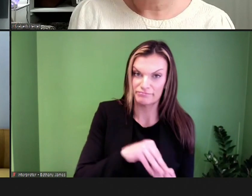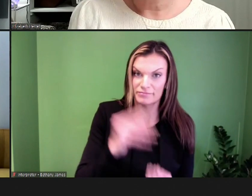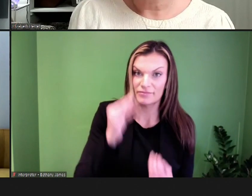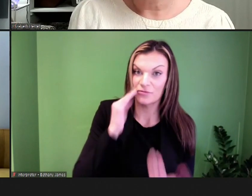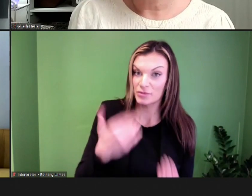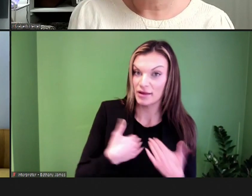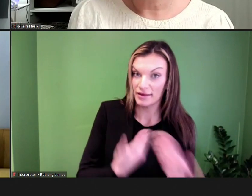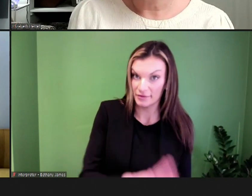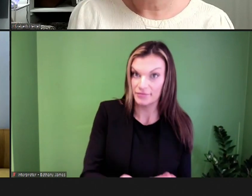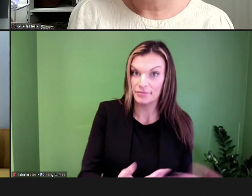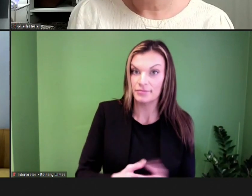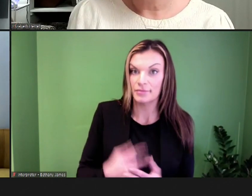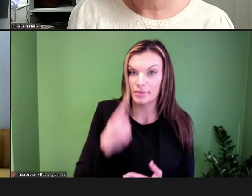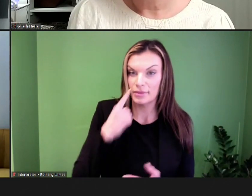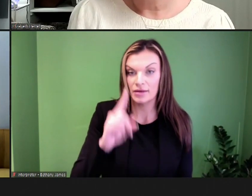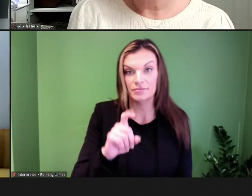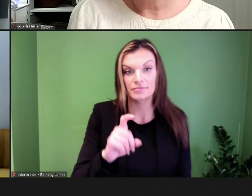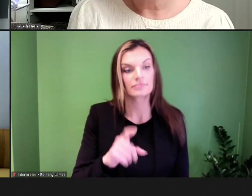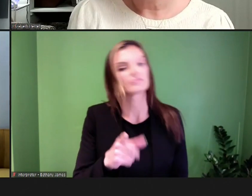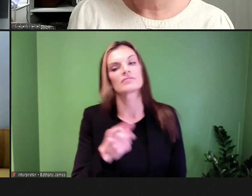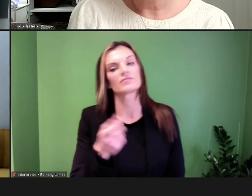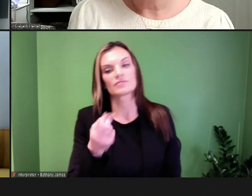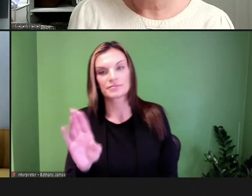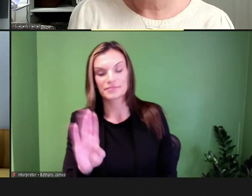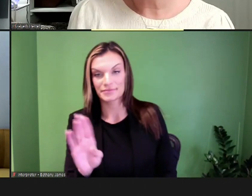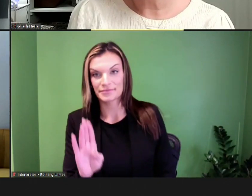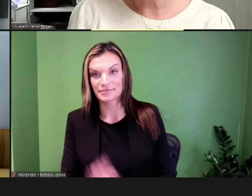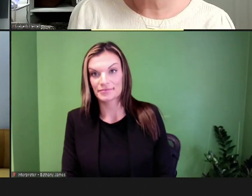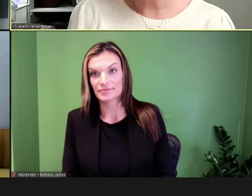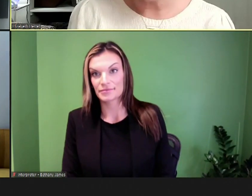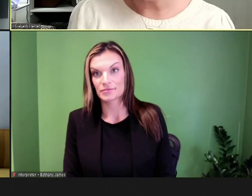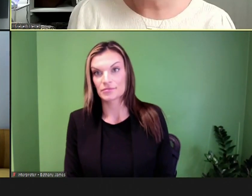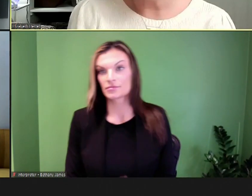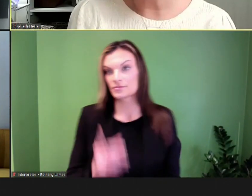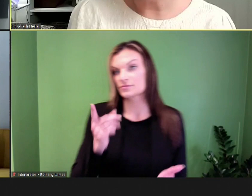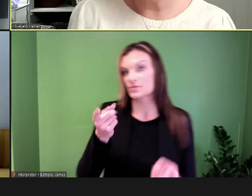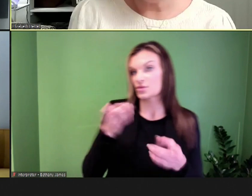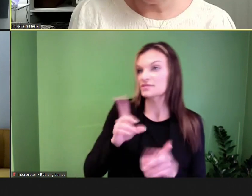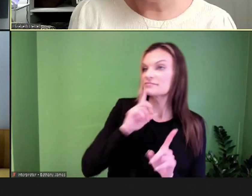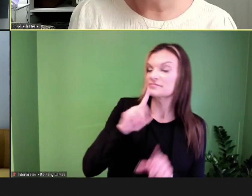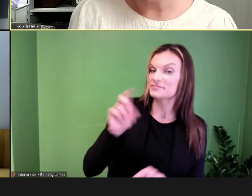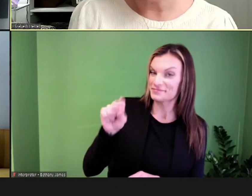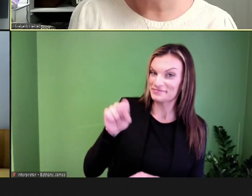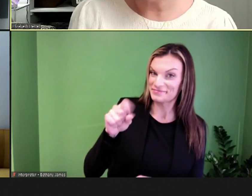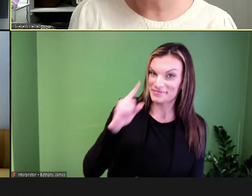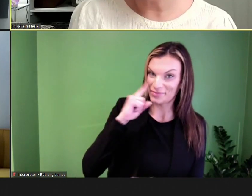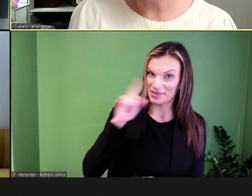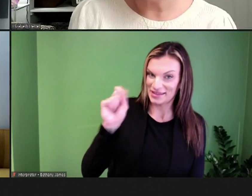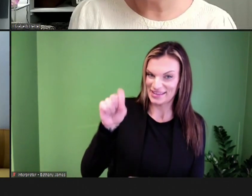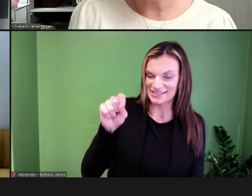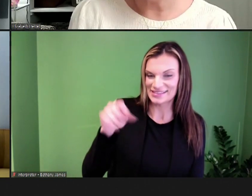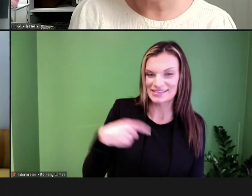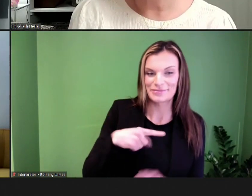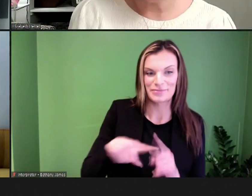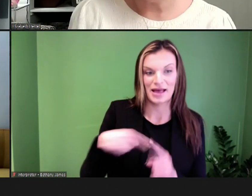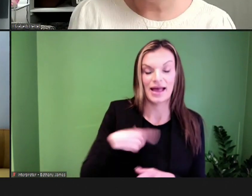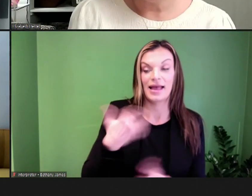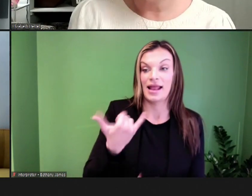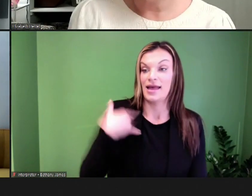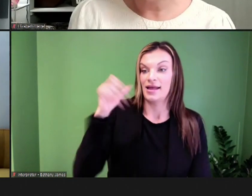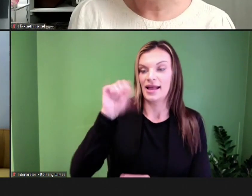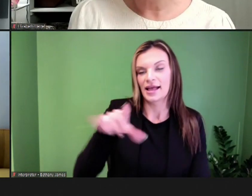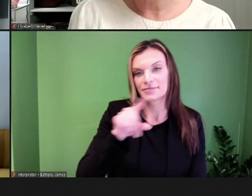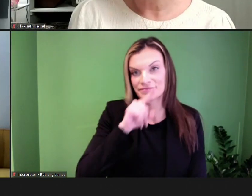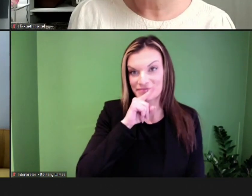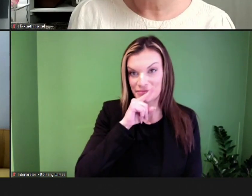that, Dr. Bagdasarian? It should be. I don't know it offhand, but it should be updated online. Yeah.